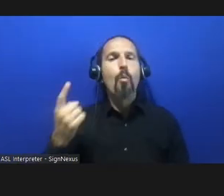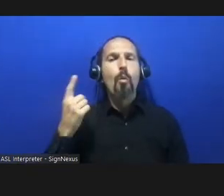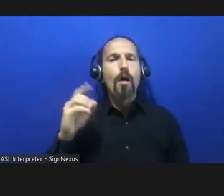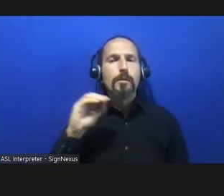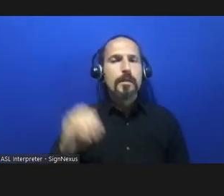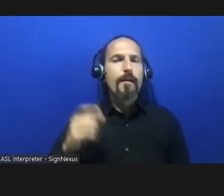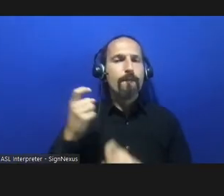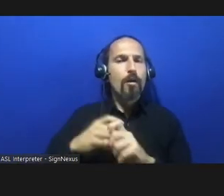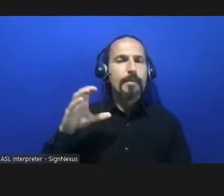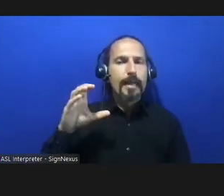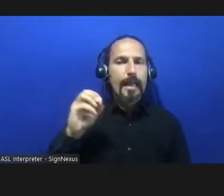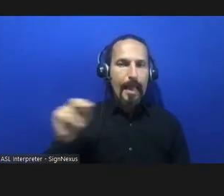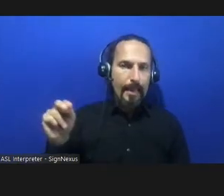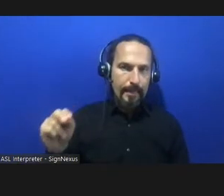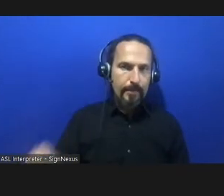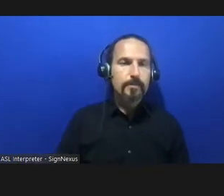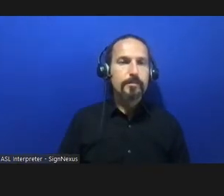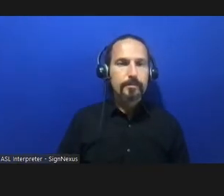connecticut